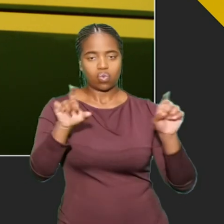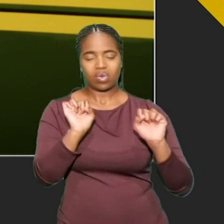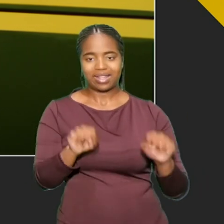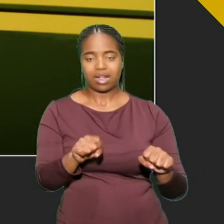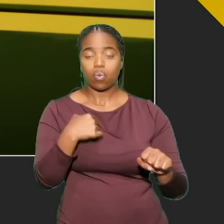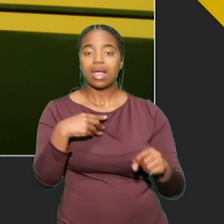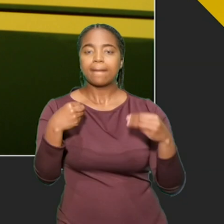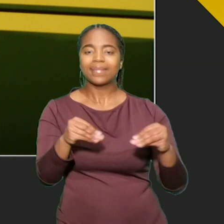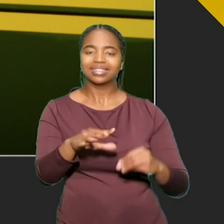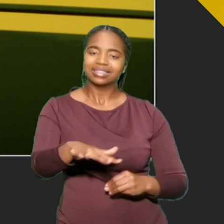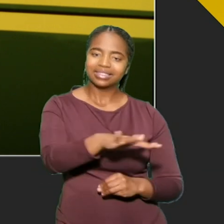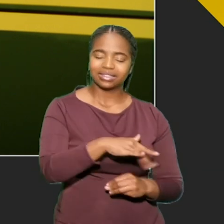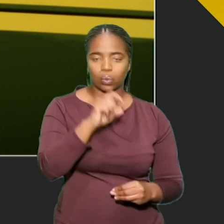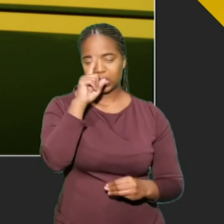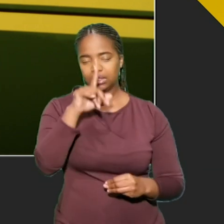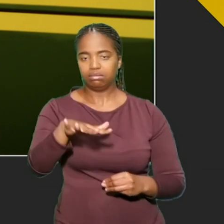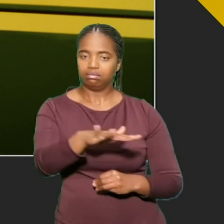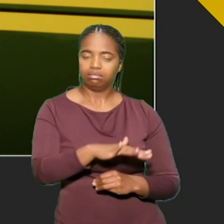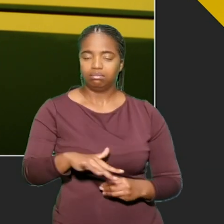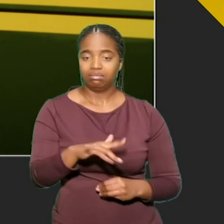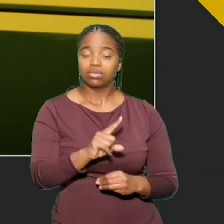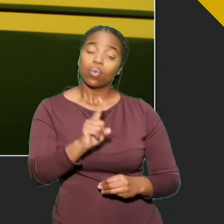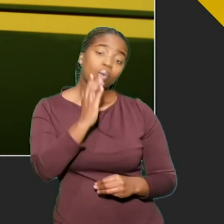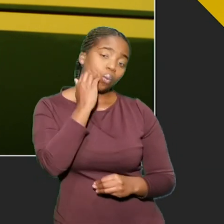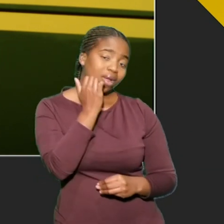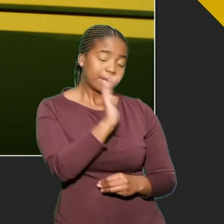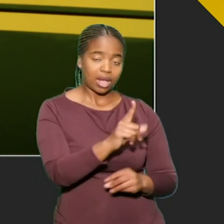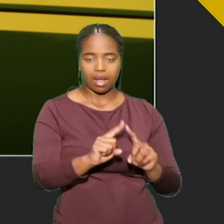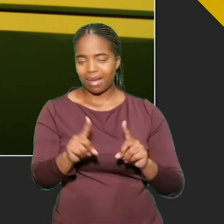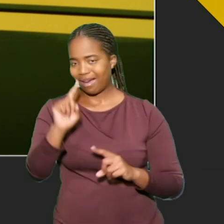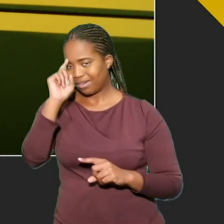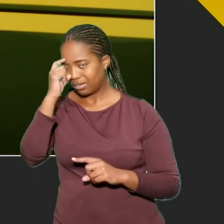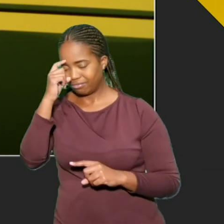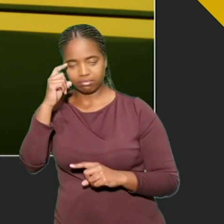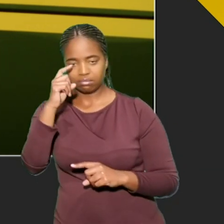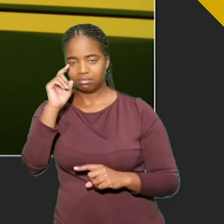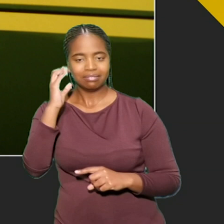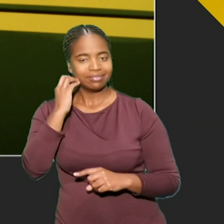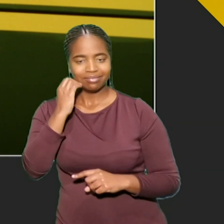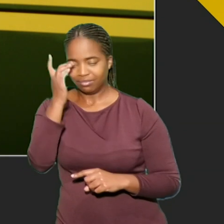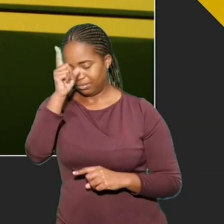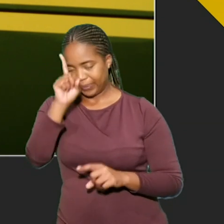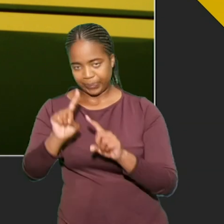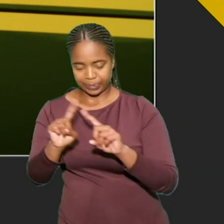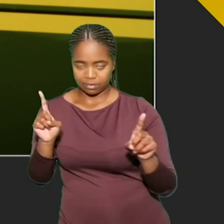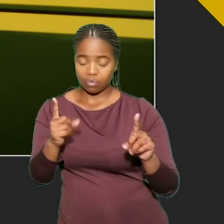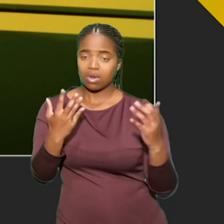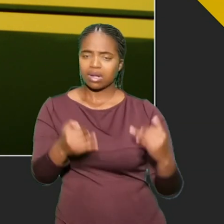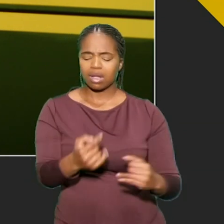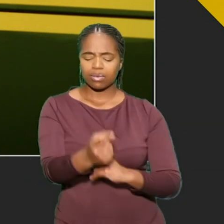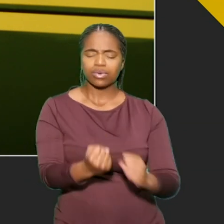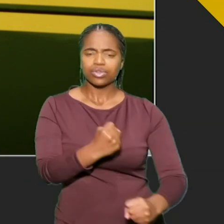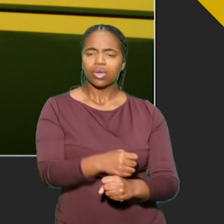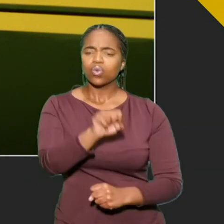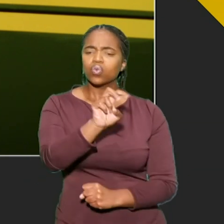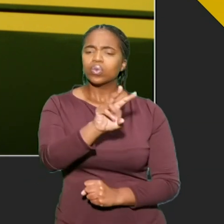ama business hubs and ama suburbs, and of course were only given privilege to abelungu. In the year 2020,